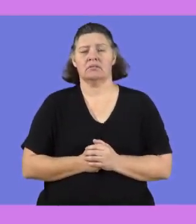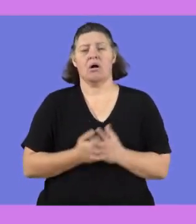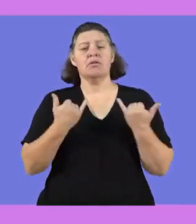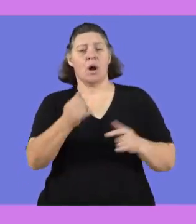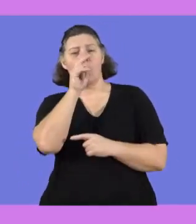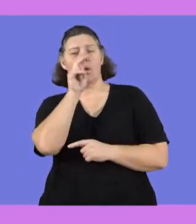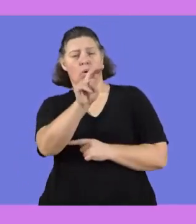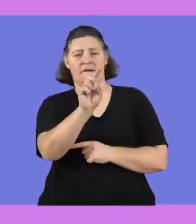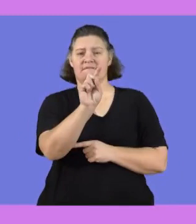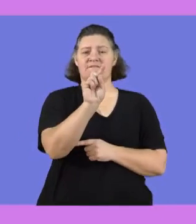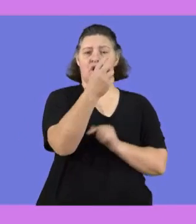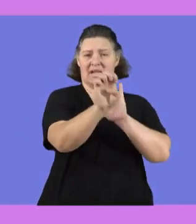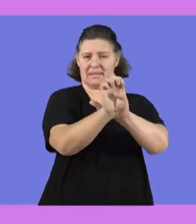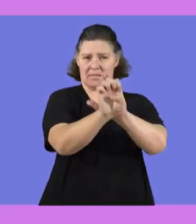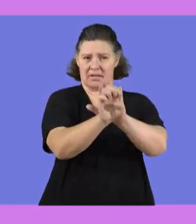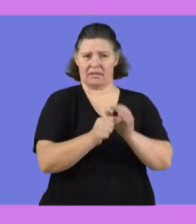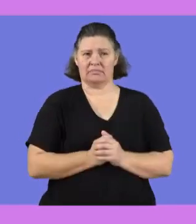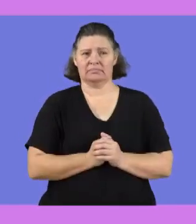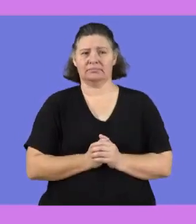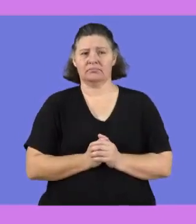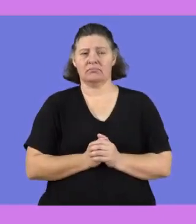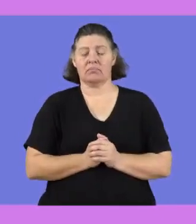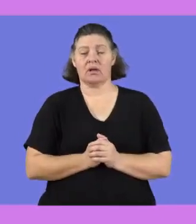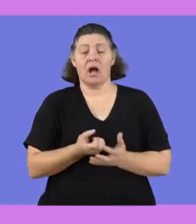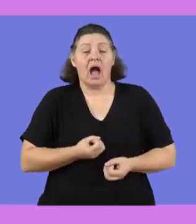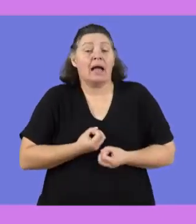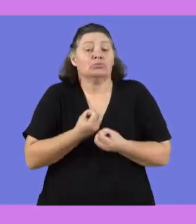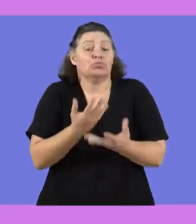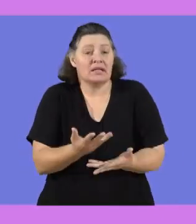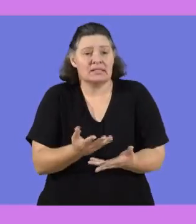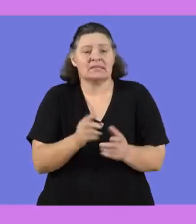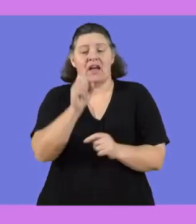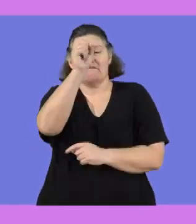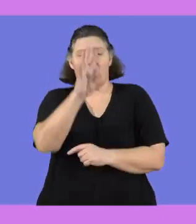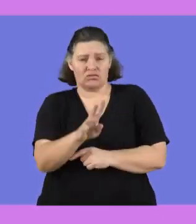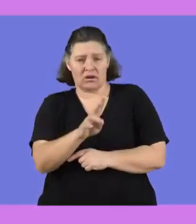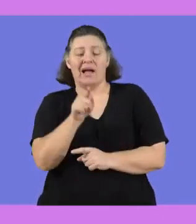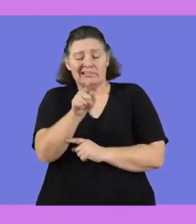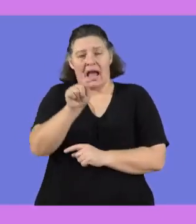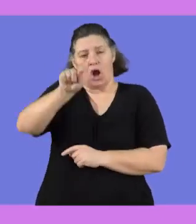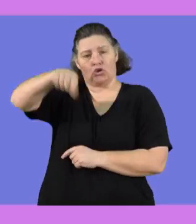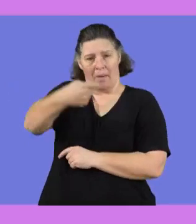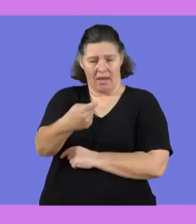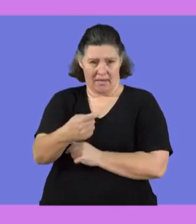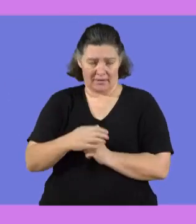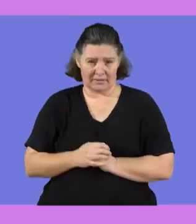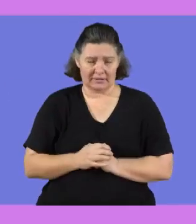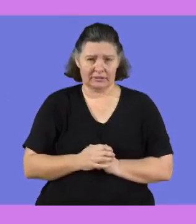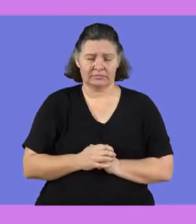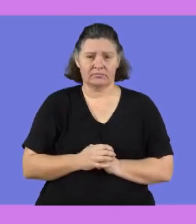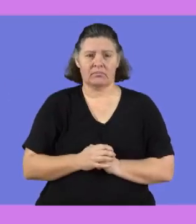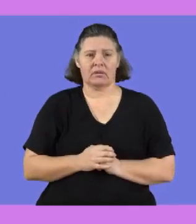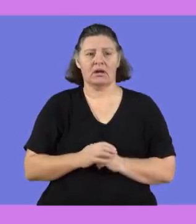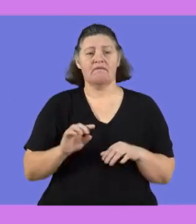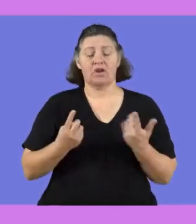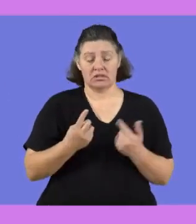let us look at the first example. Express the following fractions as a decimal.